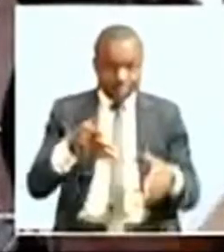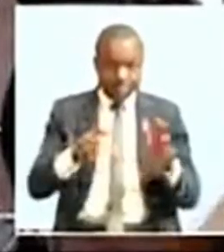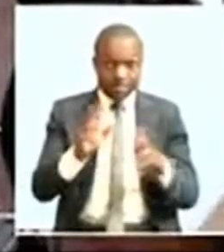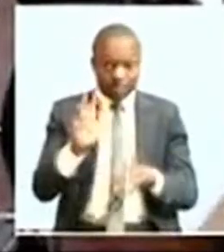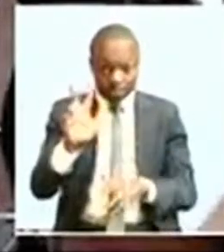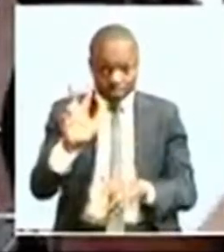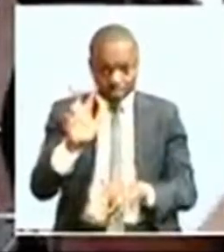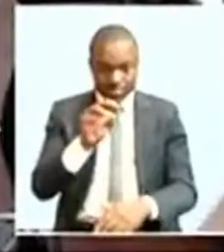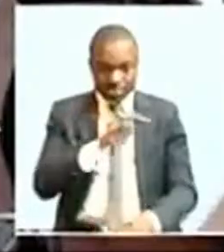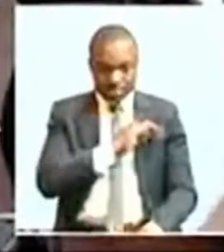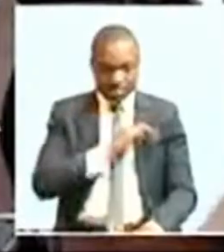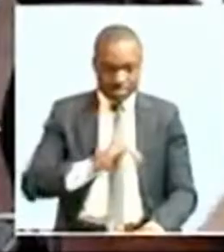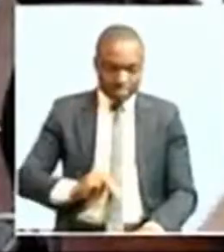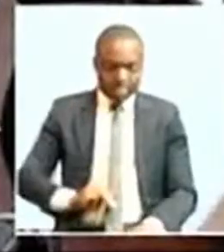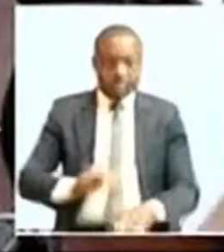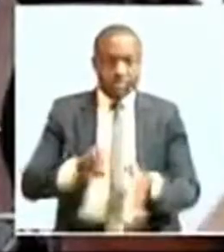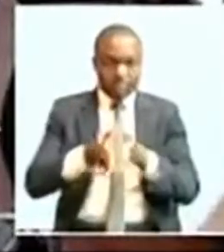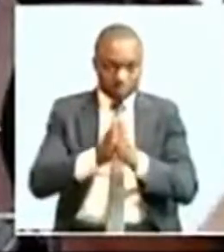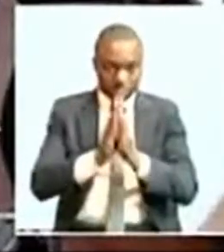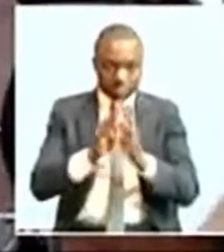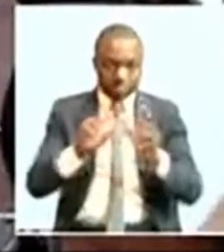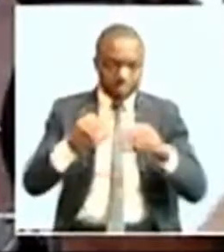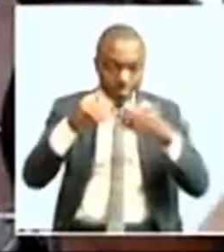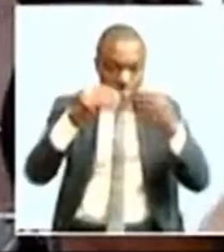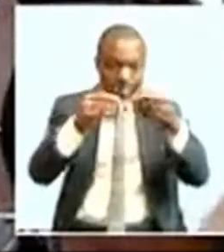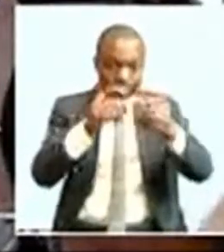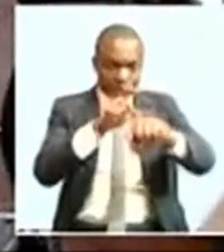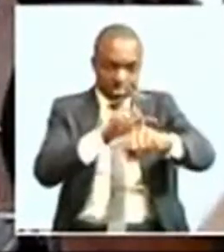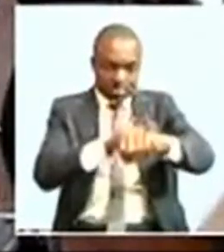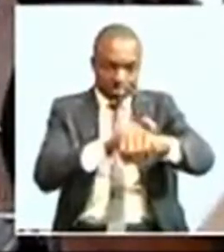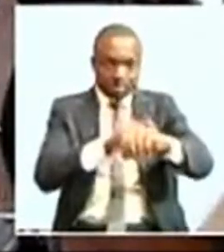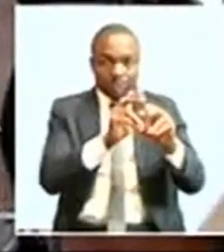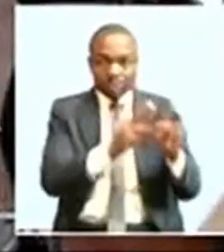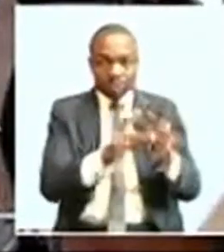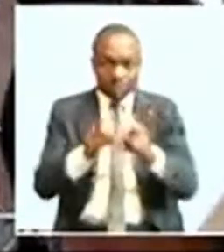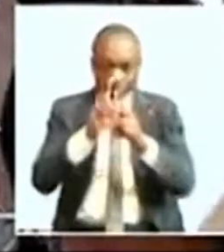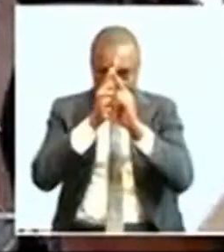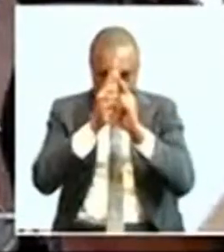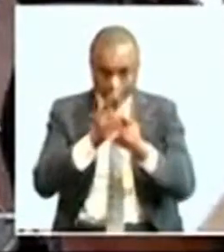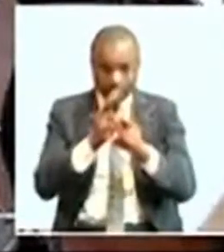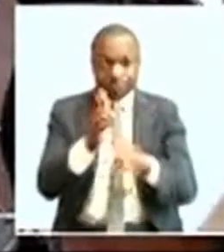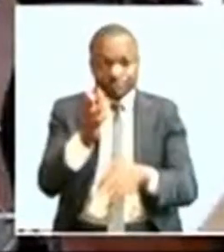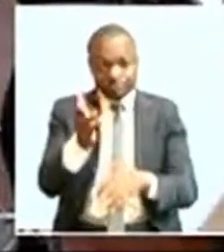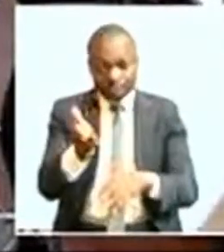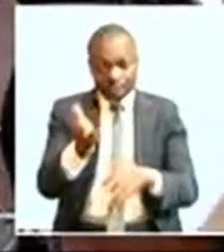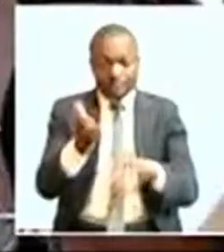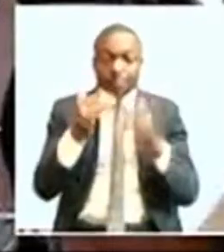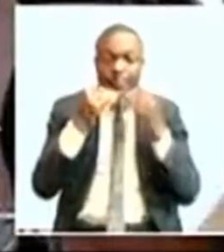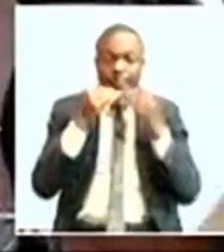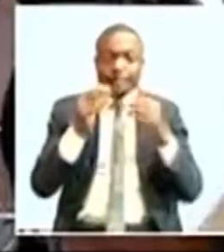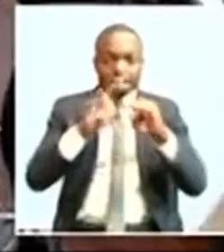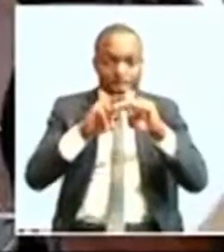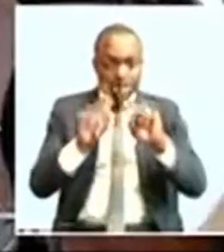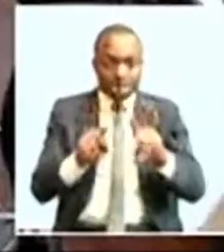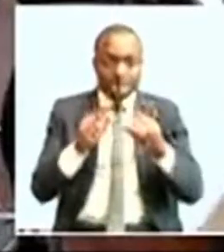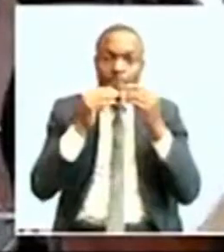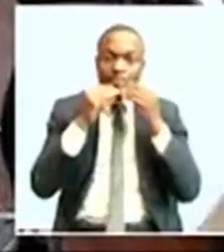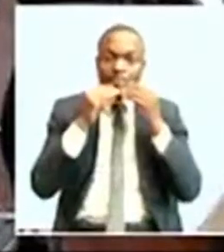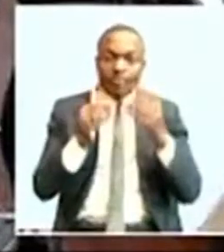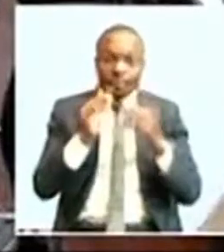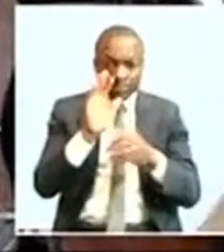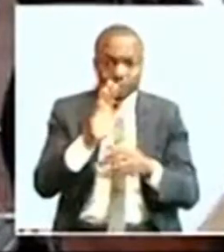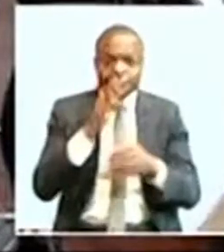members to ask, then we'll give you time to answer. Yes, Honorable. Chair, thank you most sincerely, and thank you for your